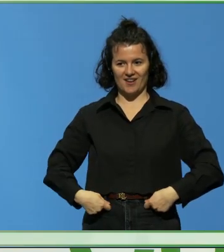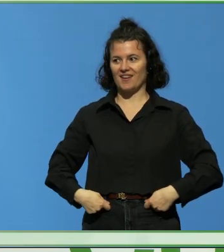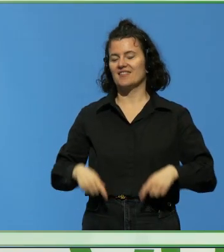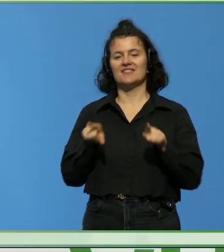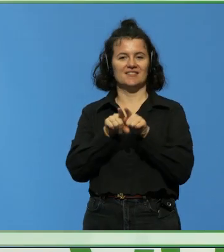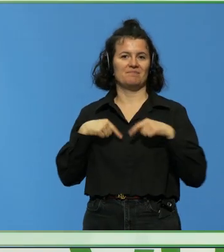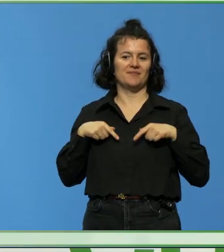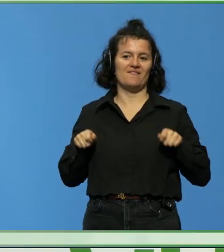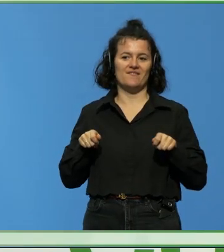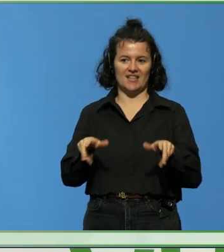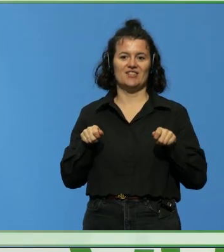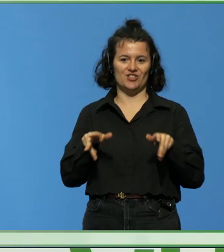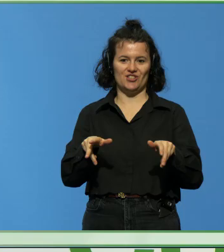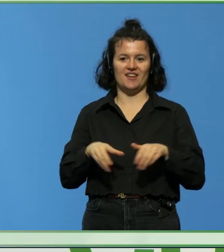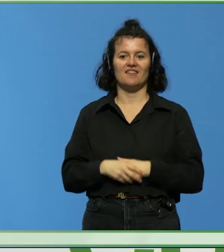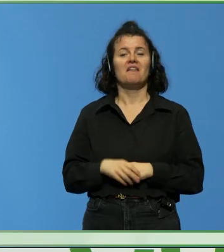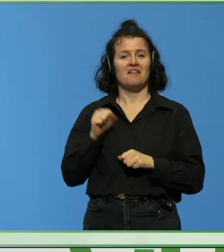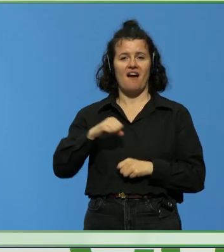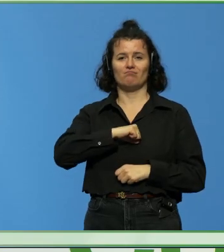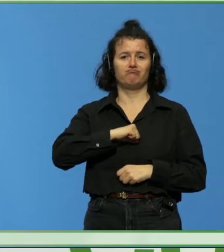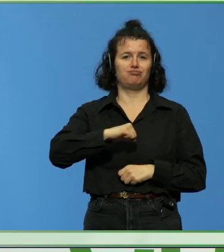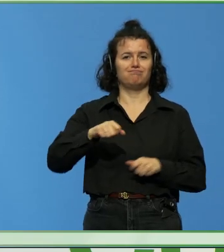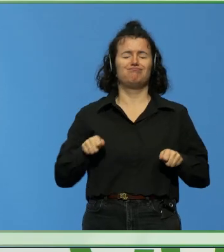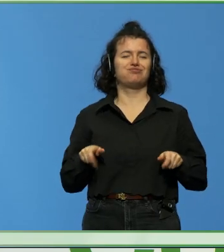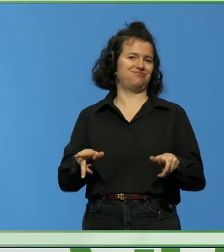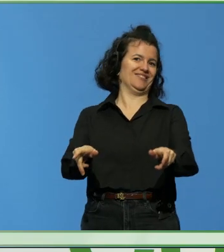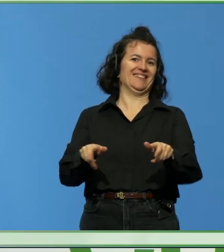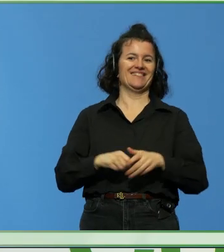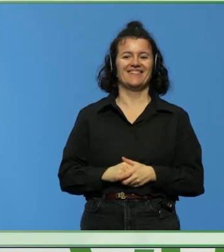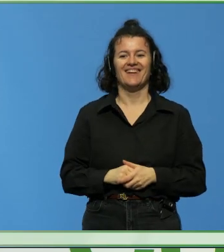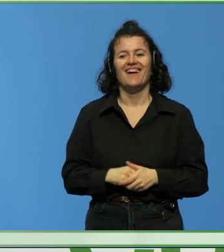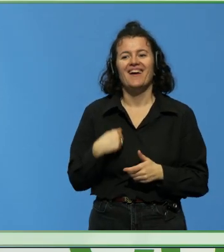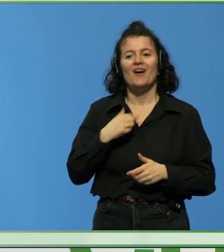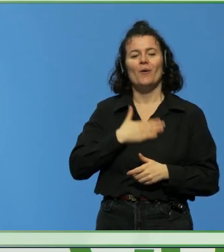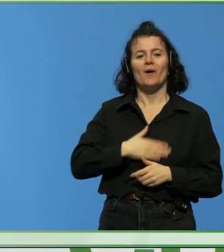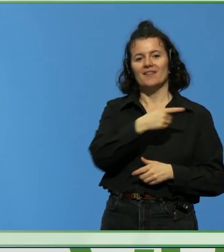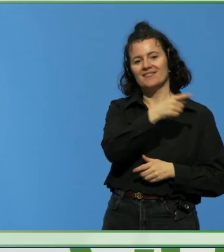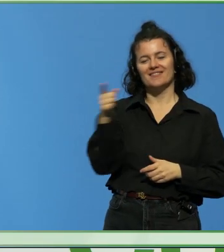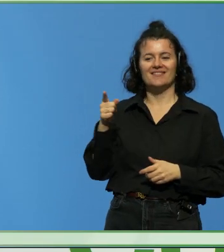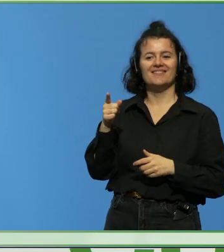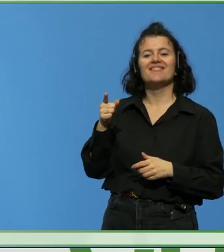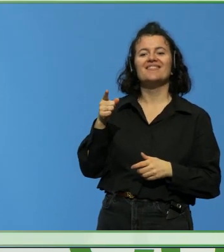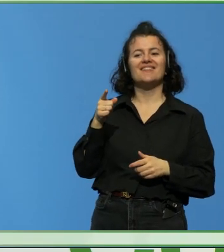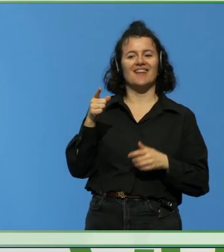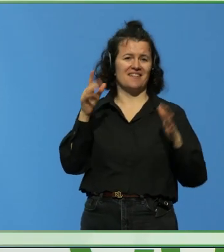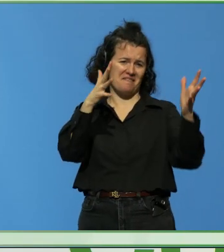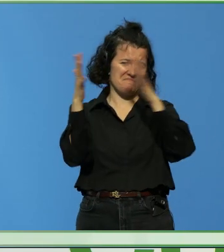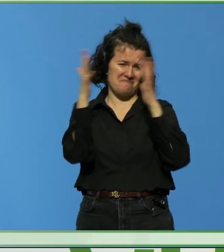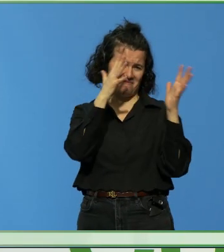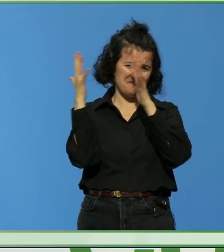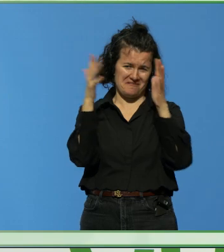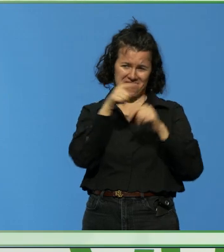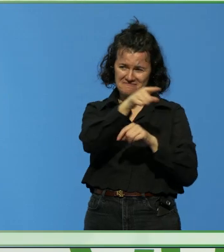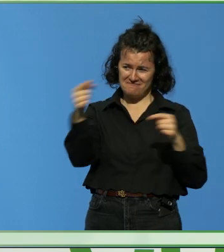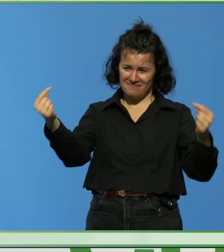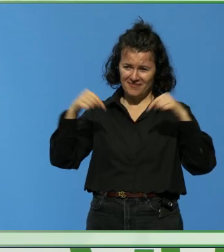go very fast. And I want everyone to have a big round of applause for the Zero Project Conference, because that